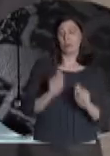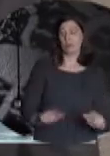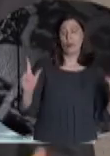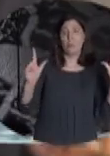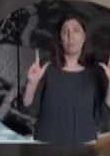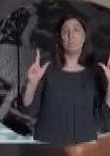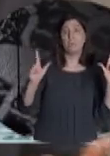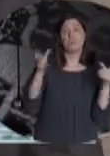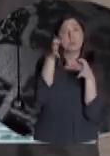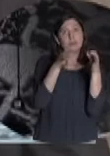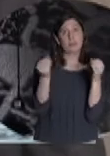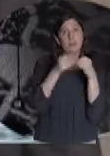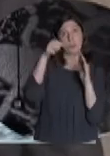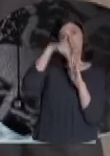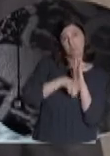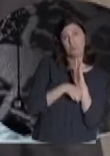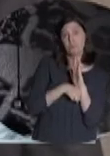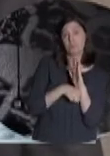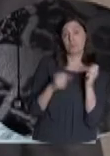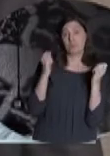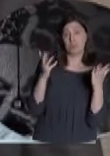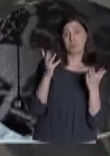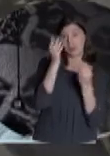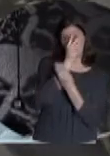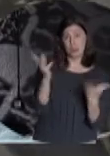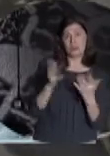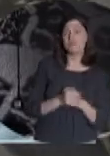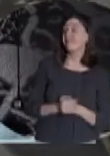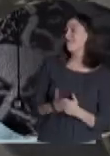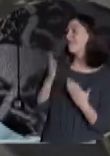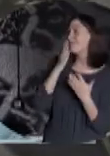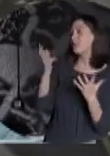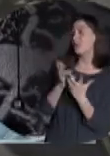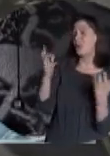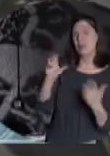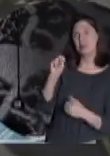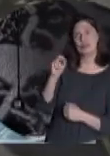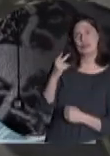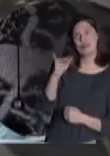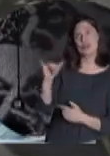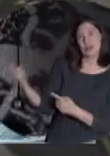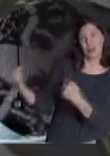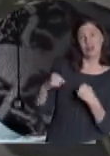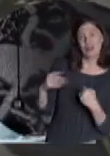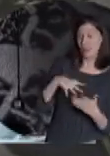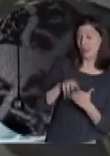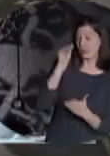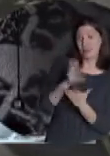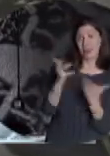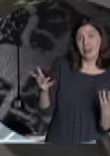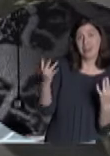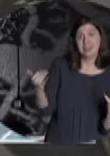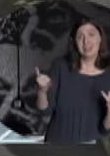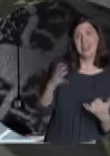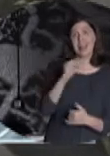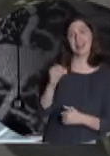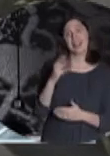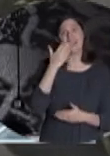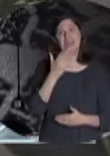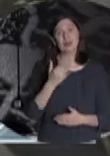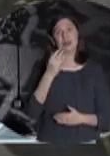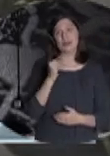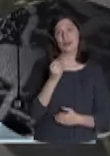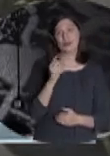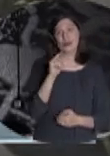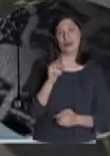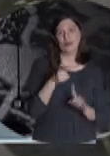to explain in more detail a lot of this information. Wonderful. Thank you so much, Shaddy, for Thank you everything. for having We me. learned a lot today. And thank you, Jordan, from Cleveland Hearing and